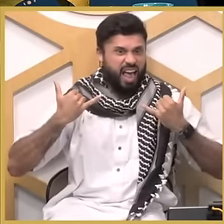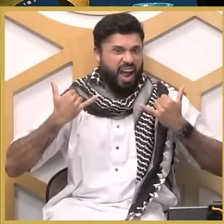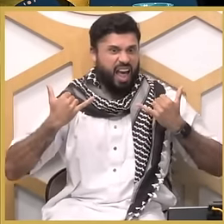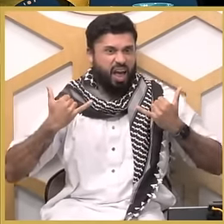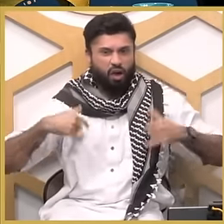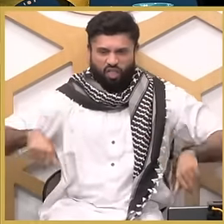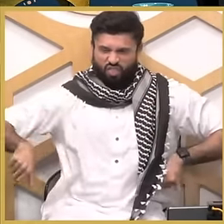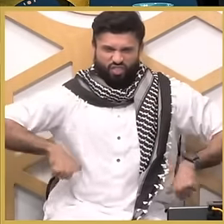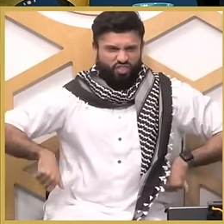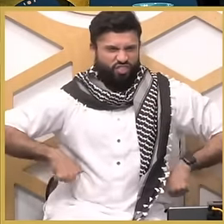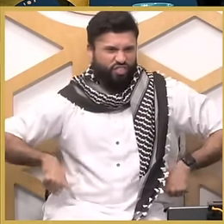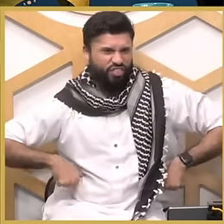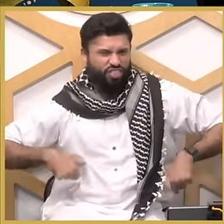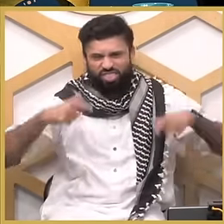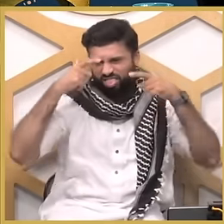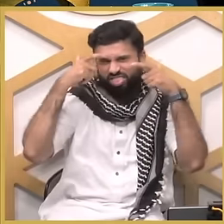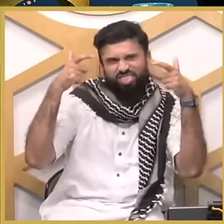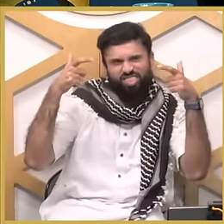came.